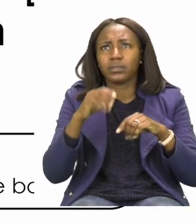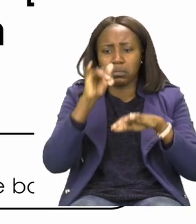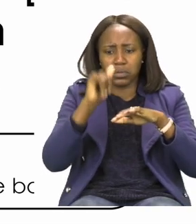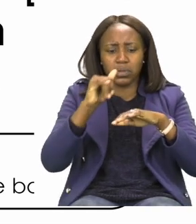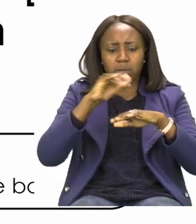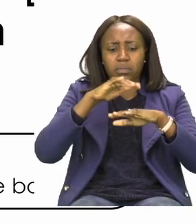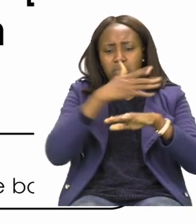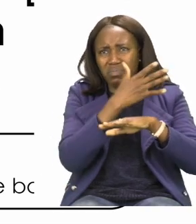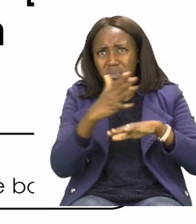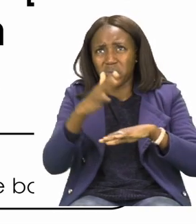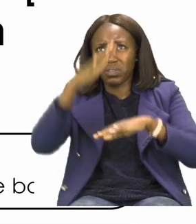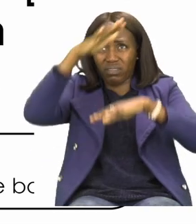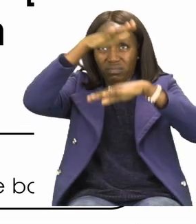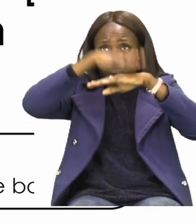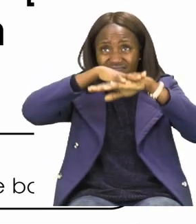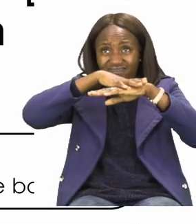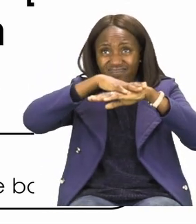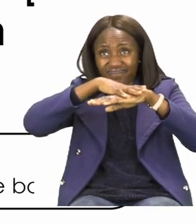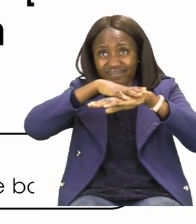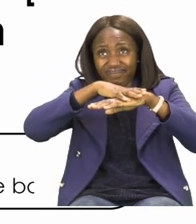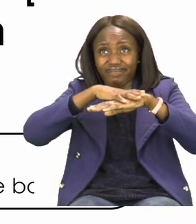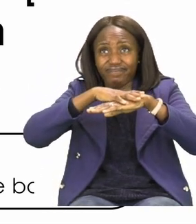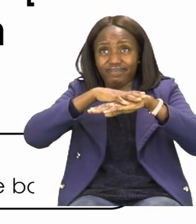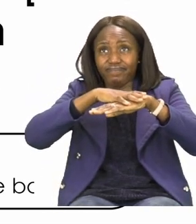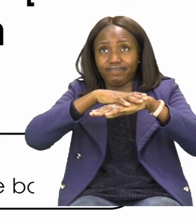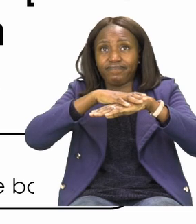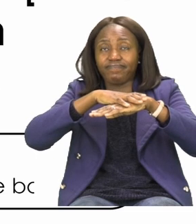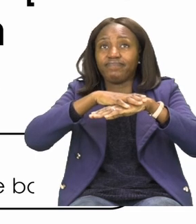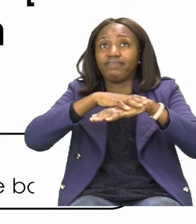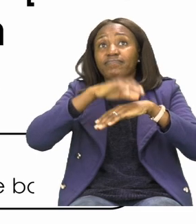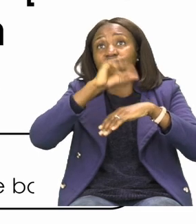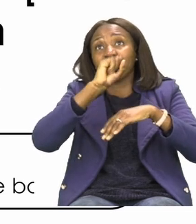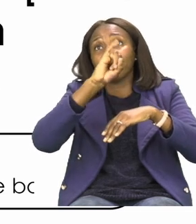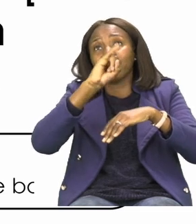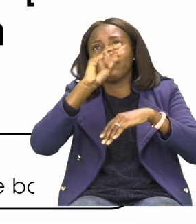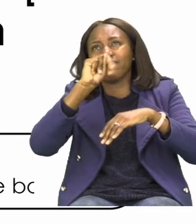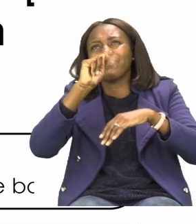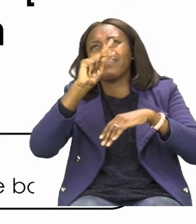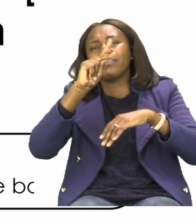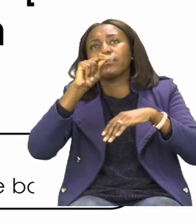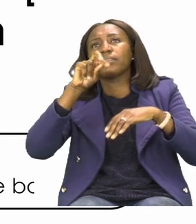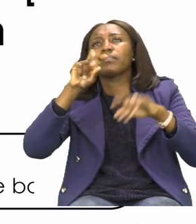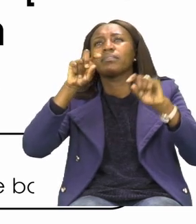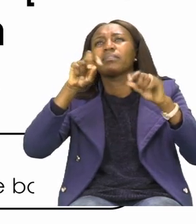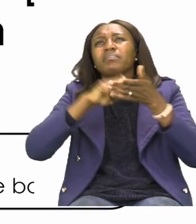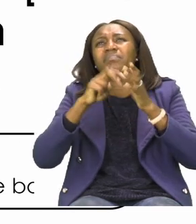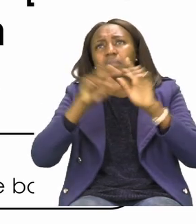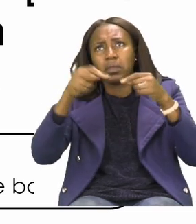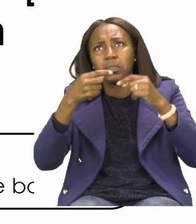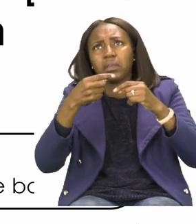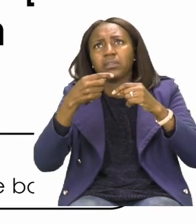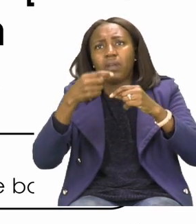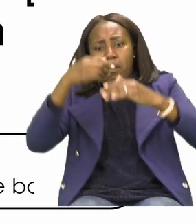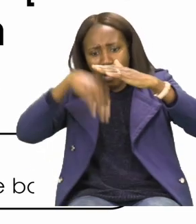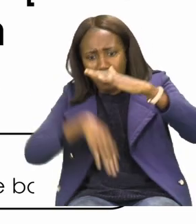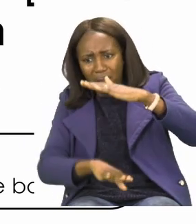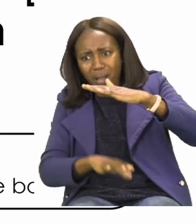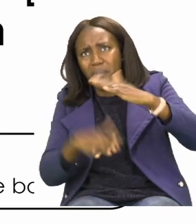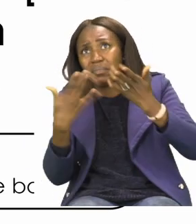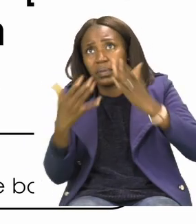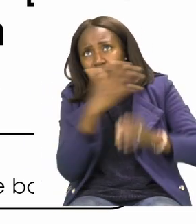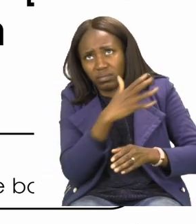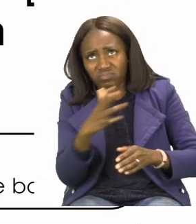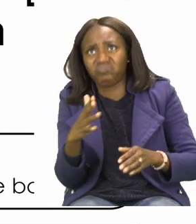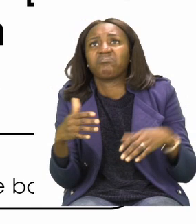being on top. And then sink means to go down at the